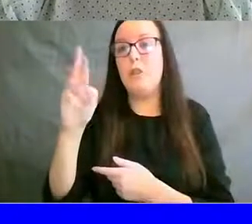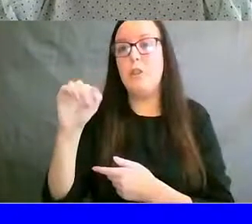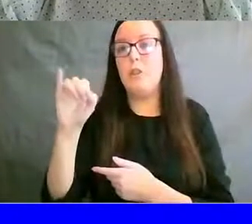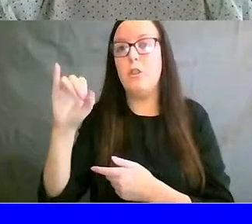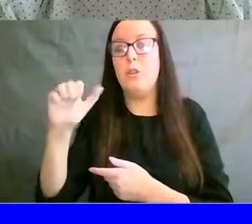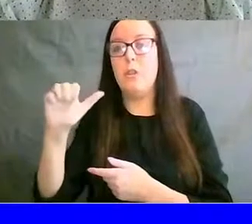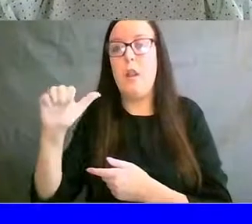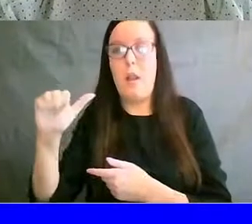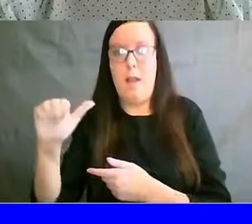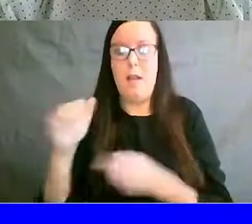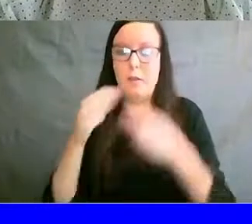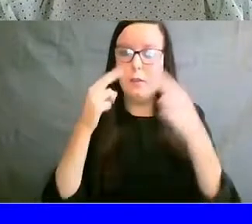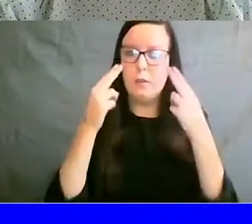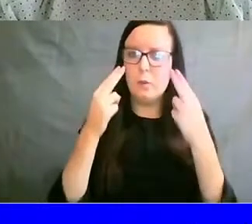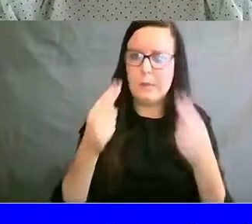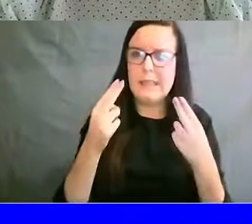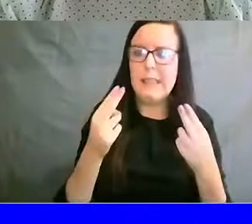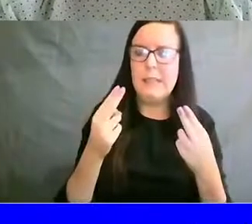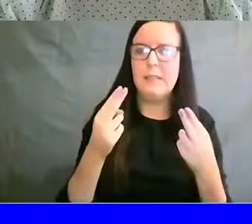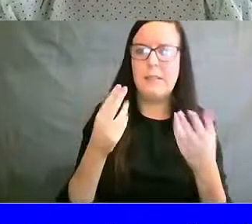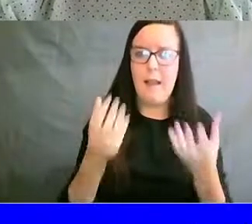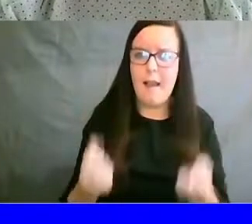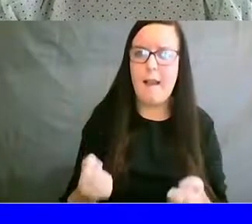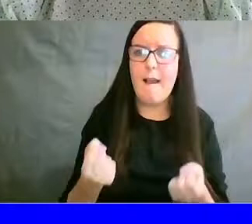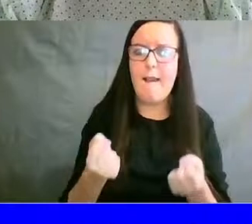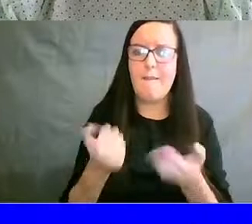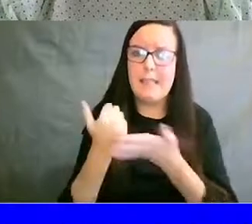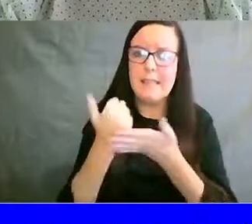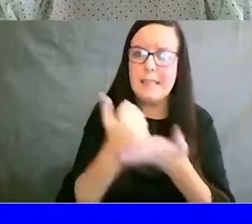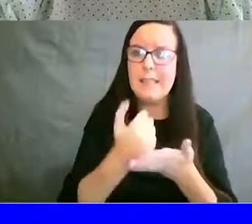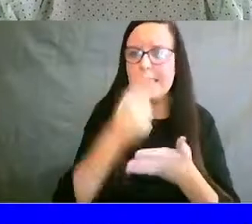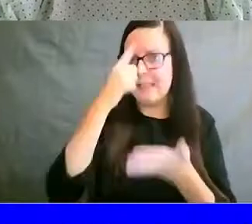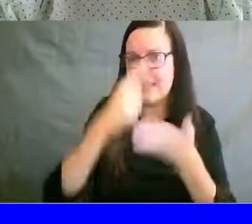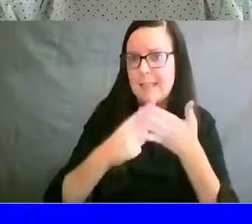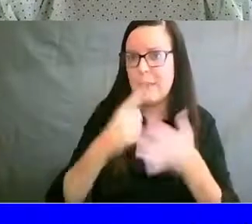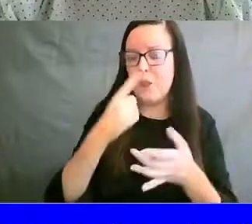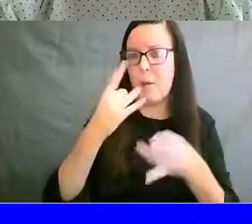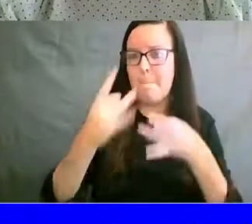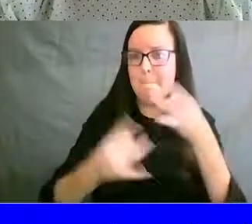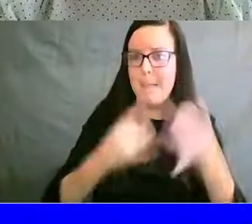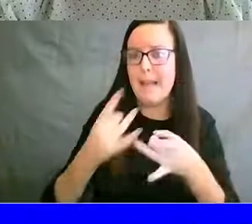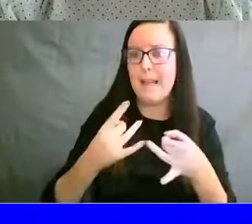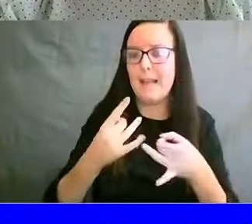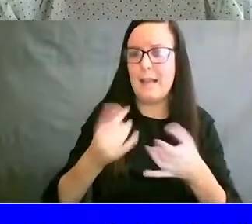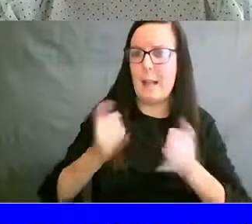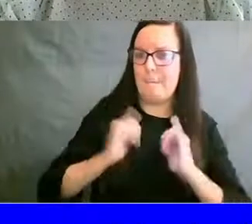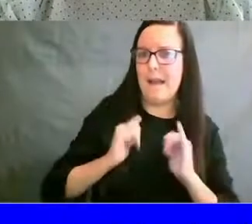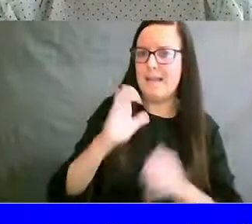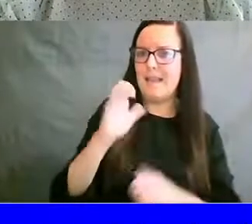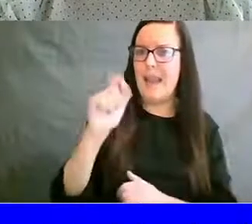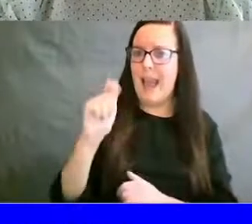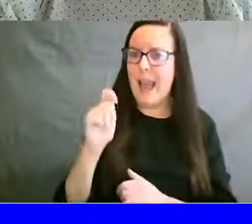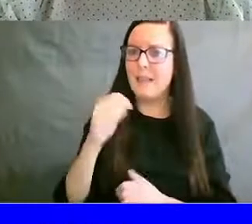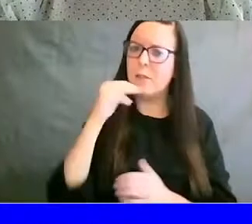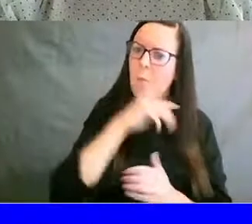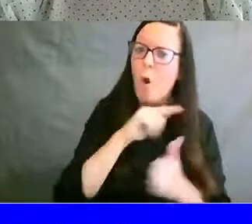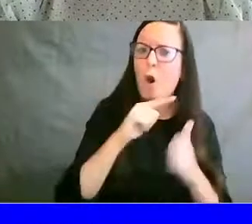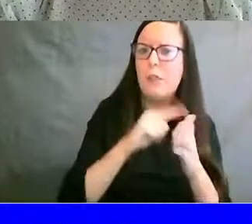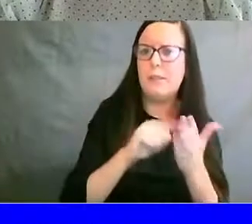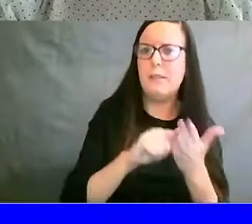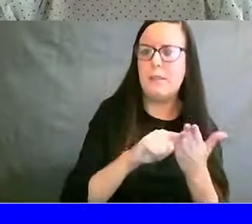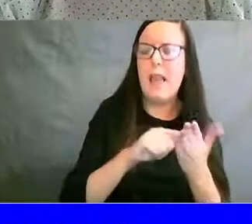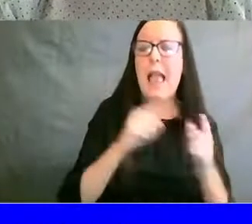commencement of the Assisted Decision Making Capacity Act, and also the importance of having a framework around